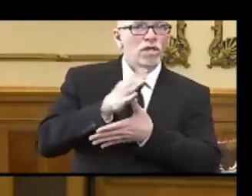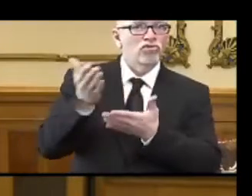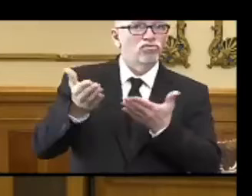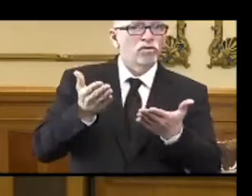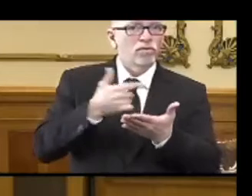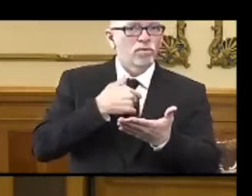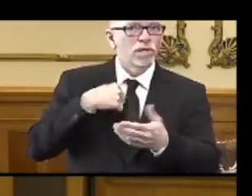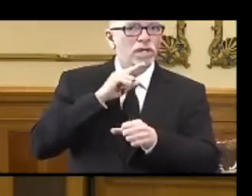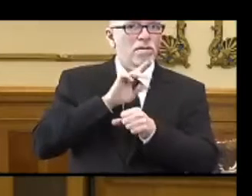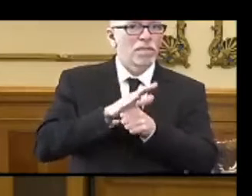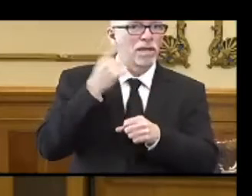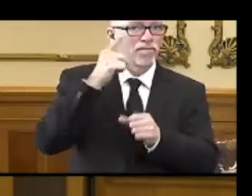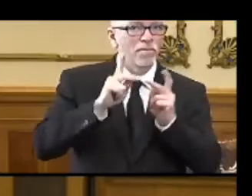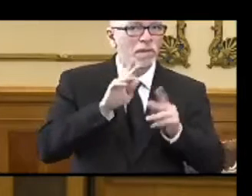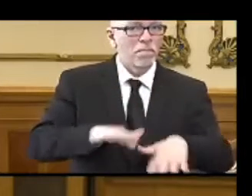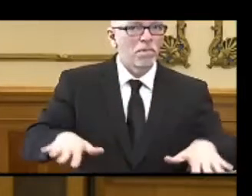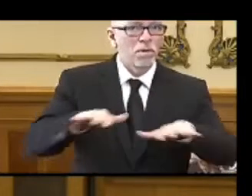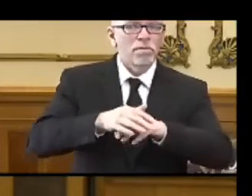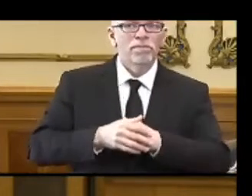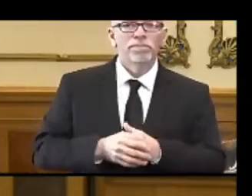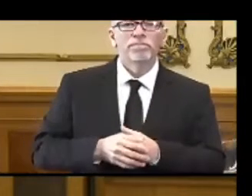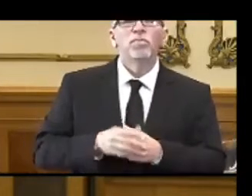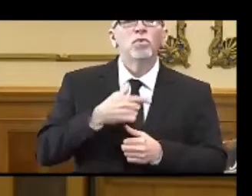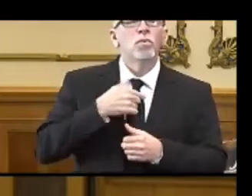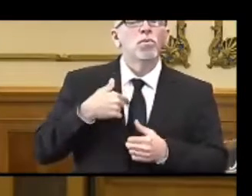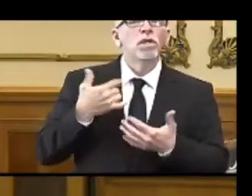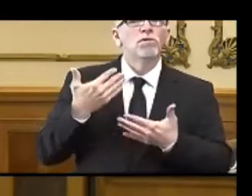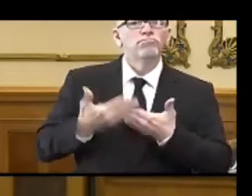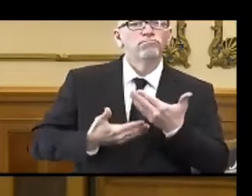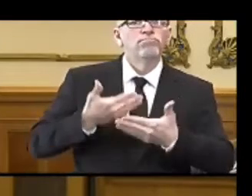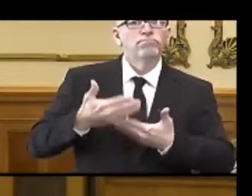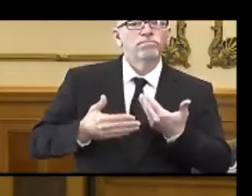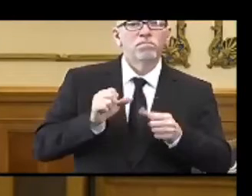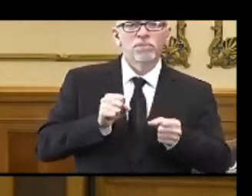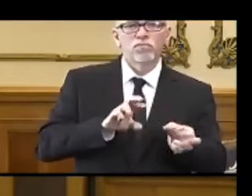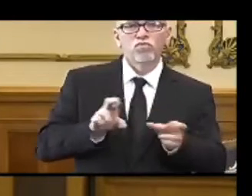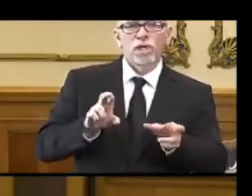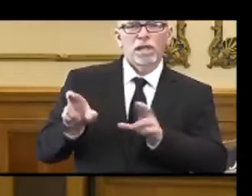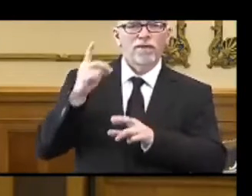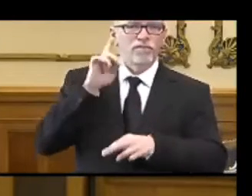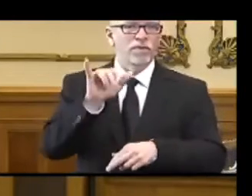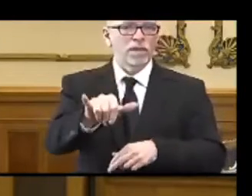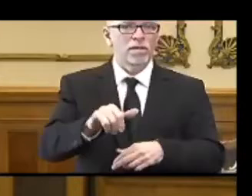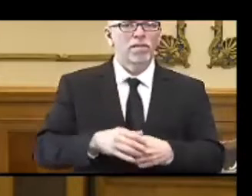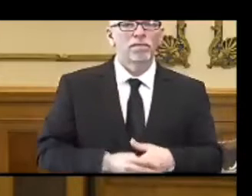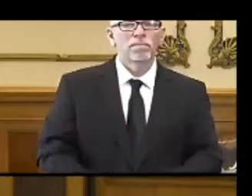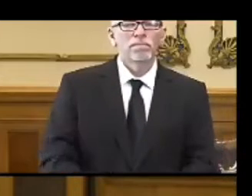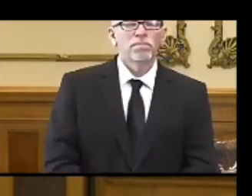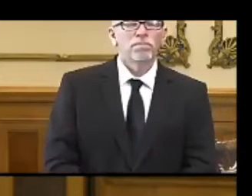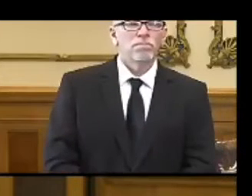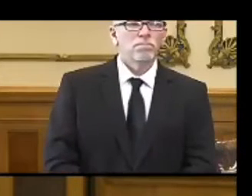we've committed to our Hoosiers, and we are taking steps to prepare for that.